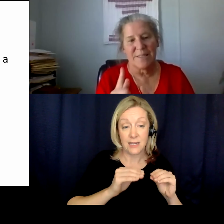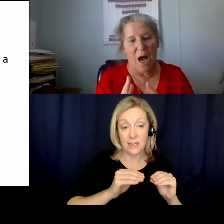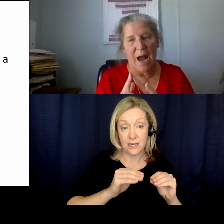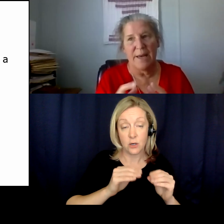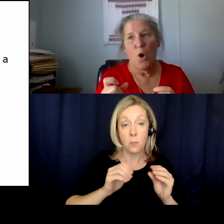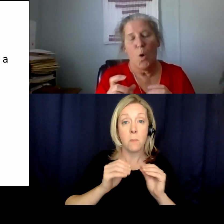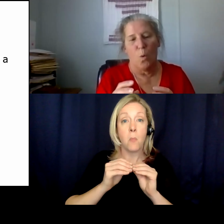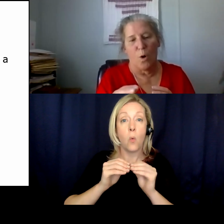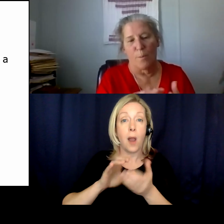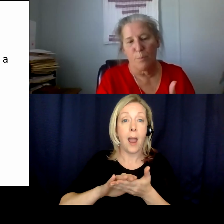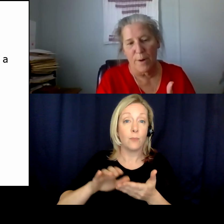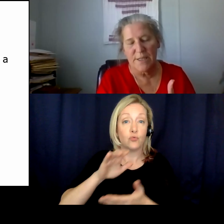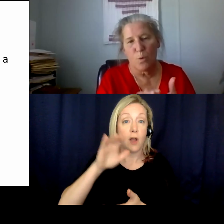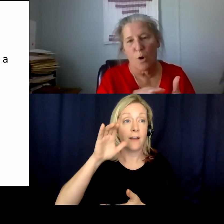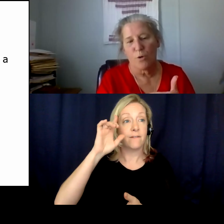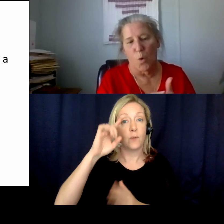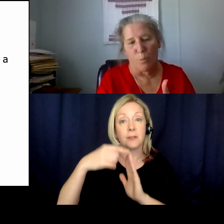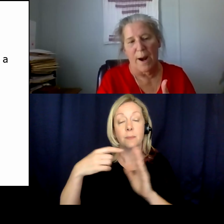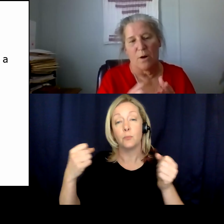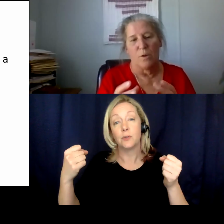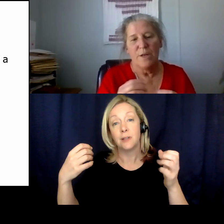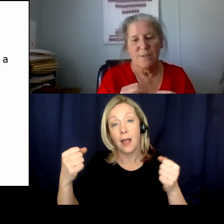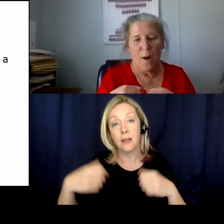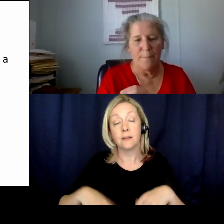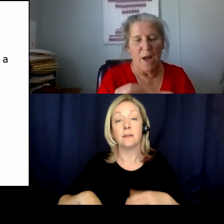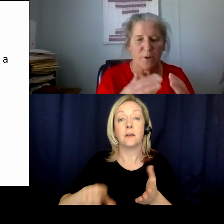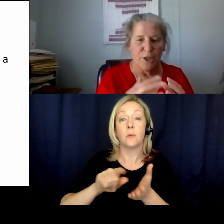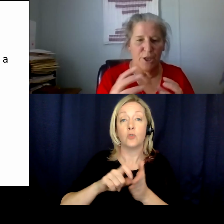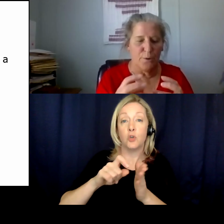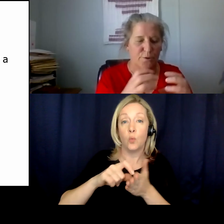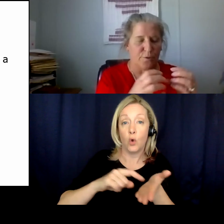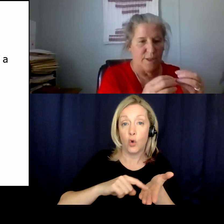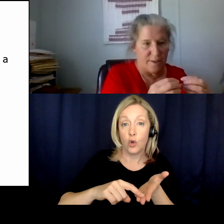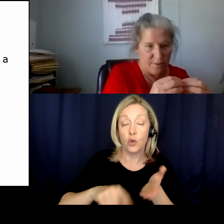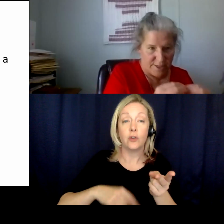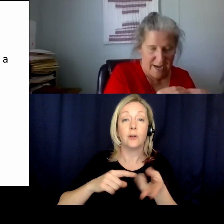like sign or printed word or braille. So I'm going